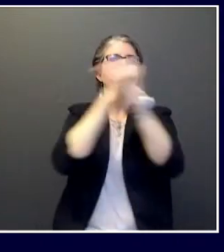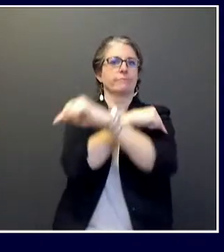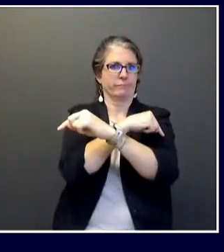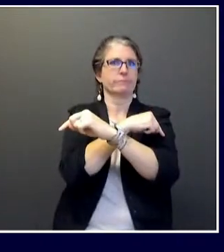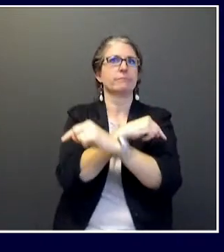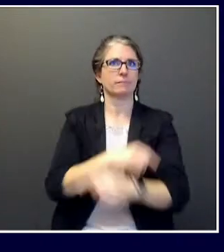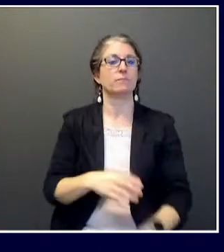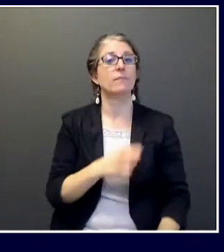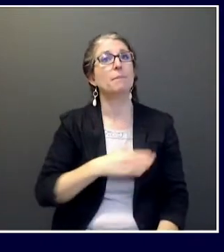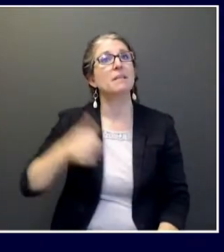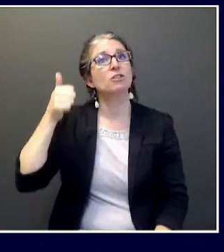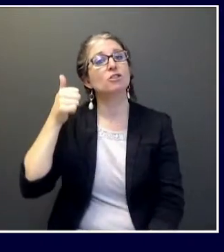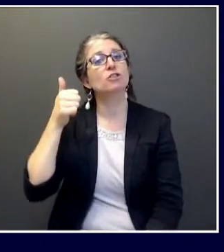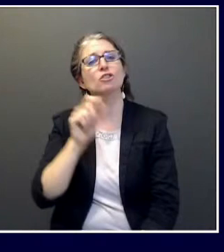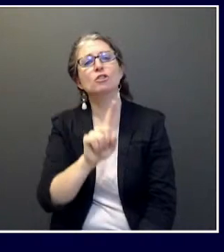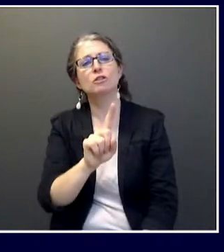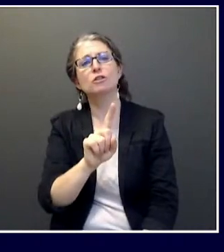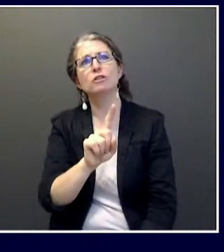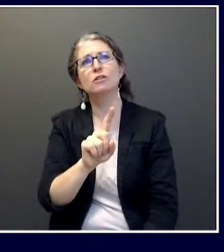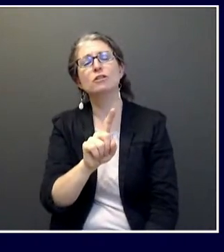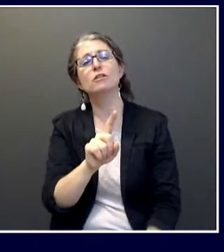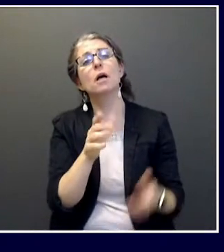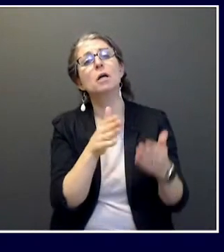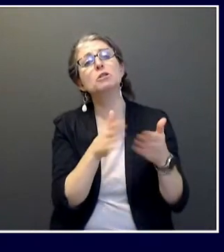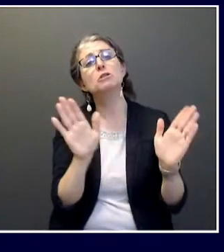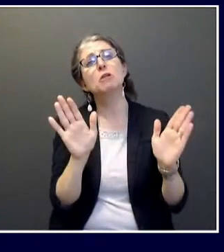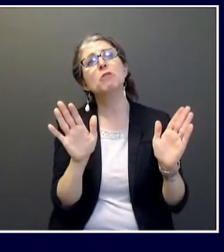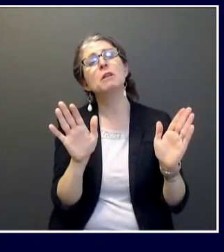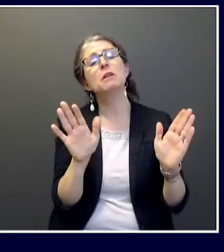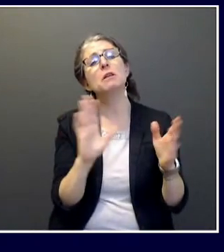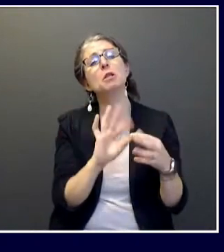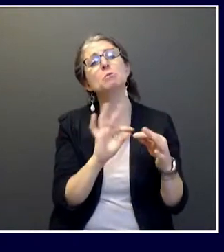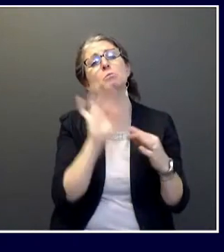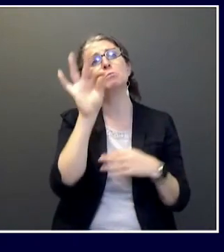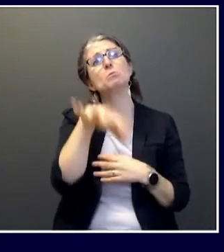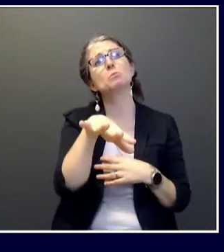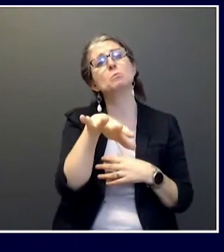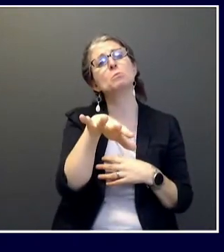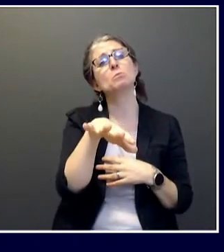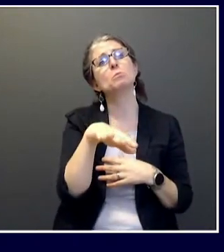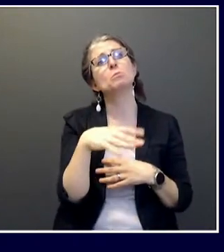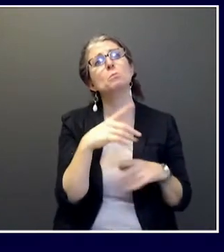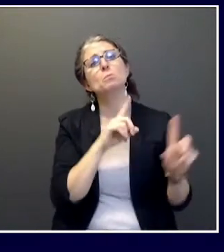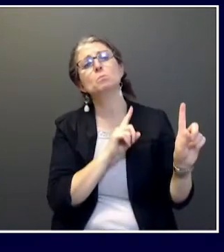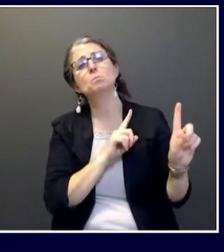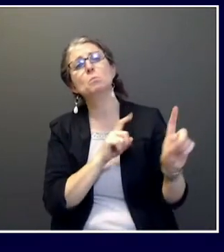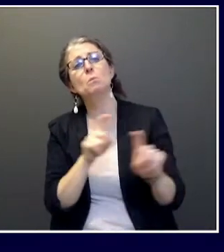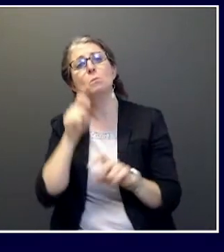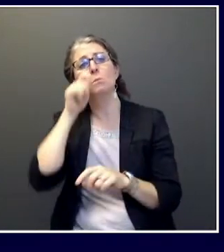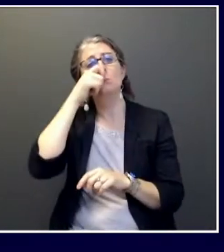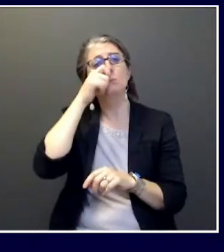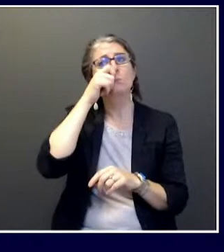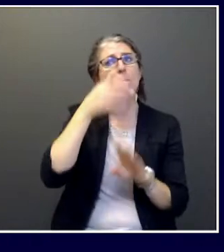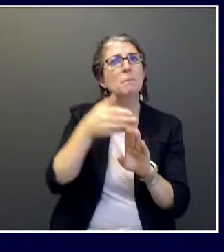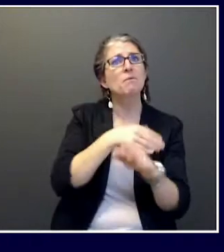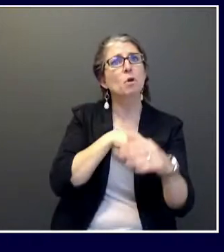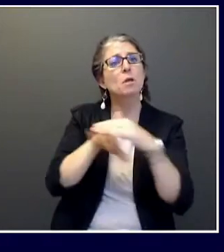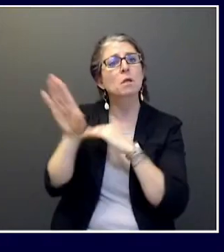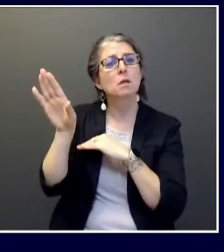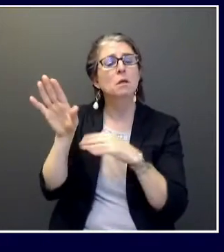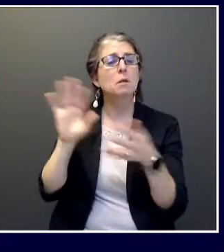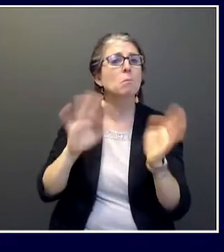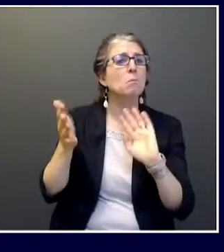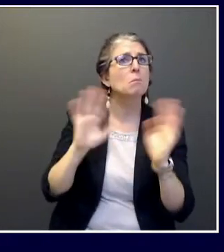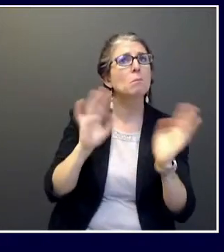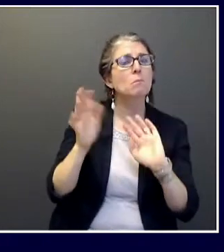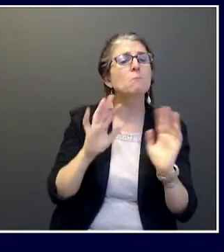testing capacity, just knowing that that's been a strain on our border counties, especially Washington County. So we continue to